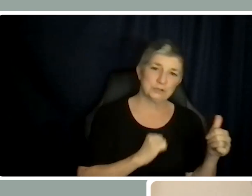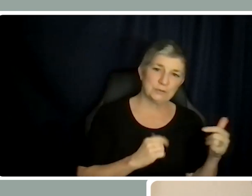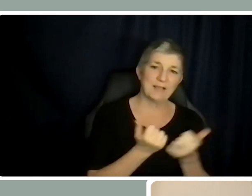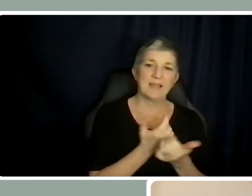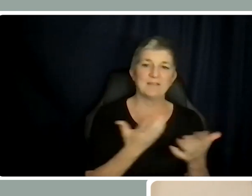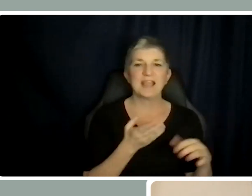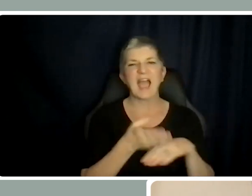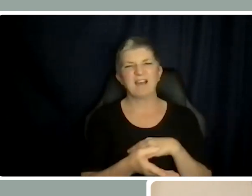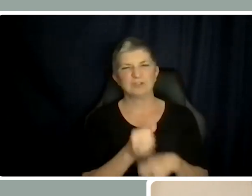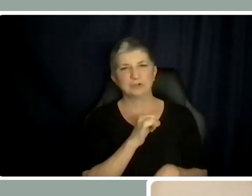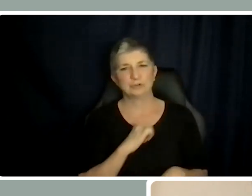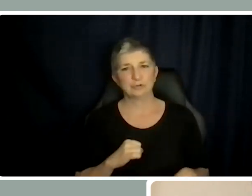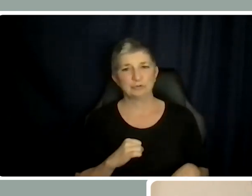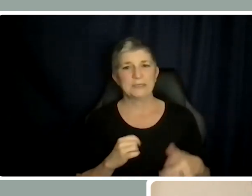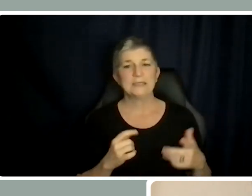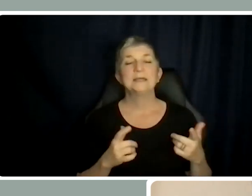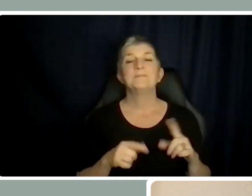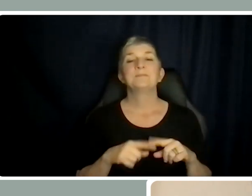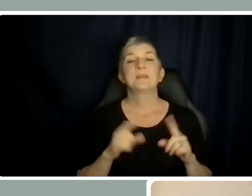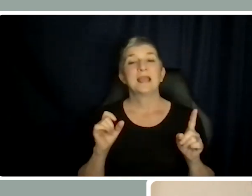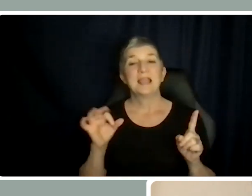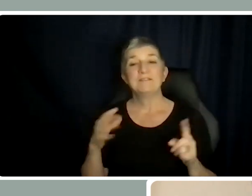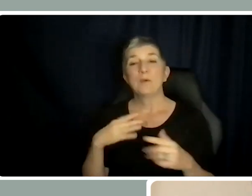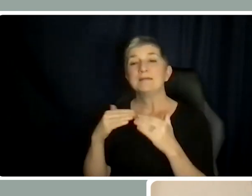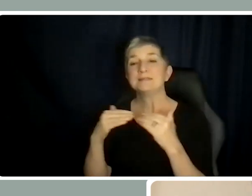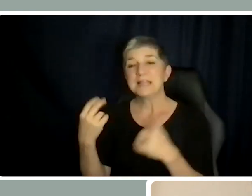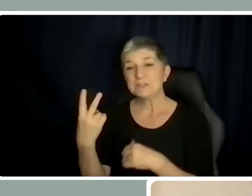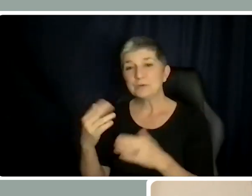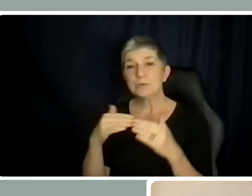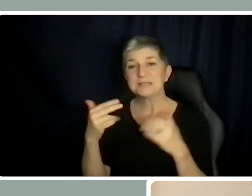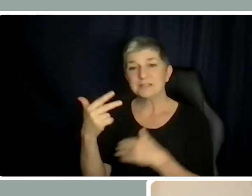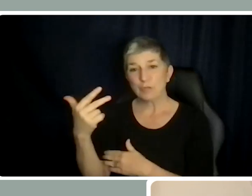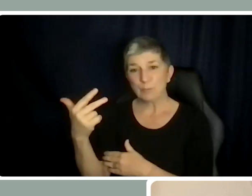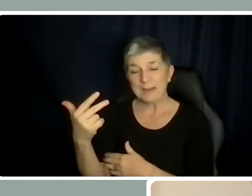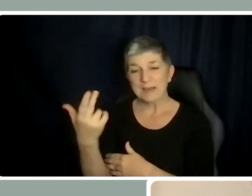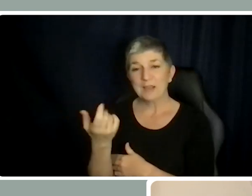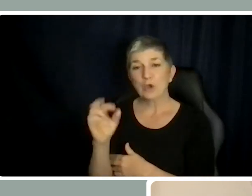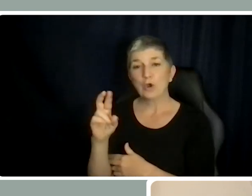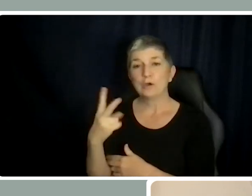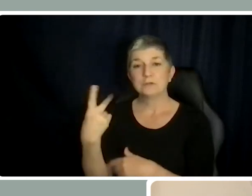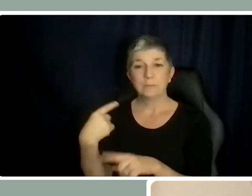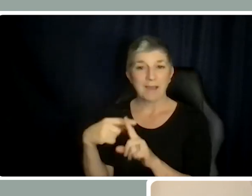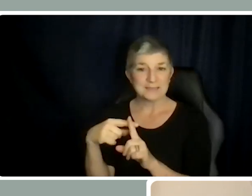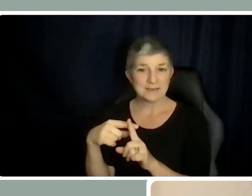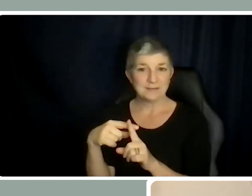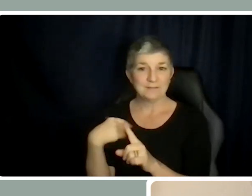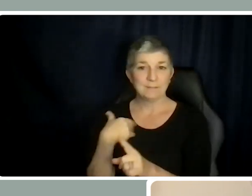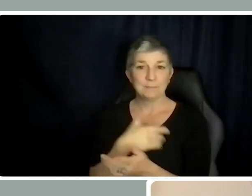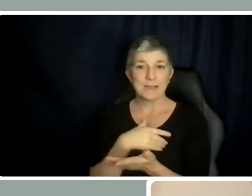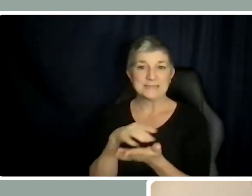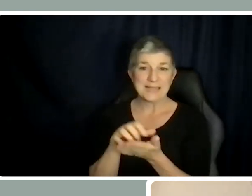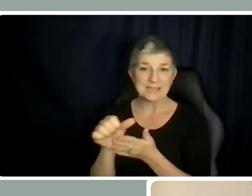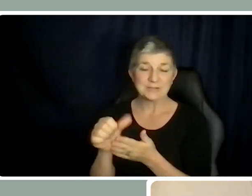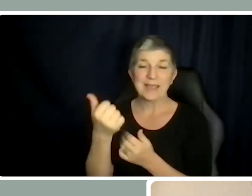would happen after surgery. Whereas if you have a stage 2 or a stage 3 HER2 positive breast cancer, which is